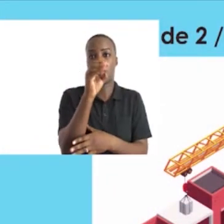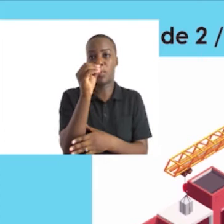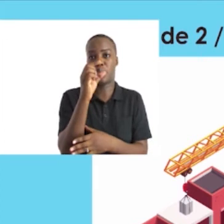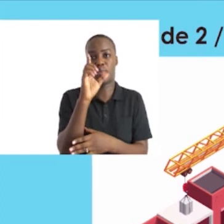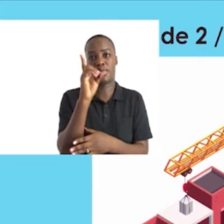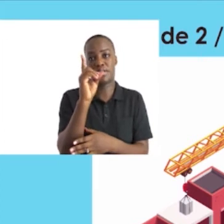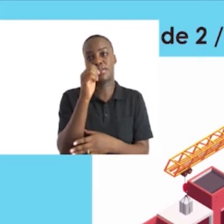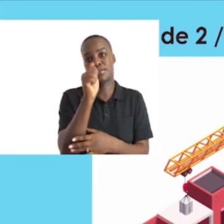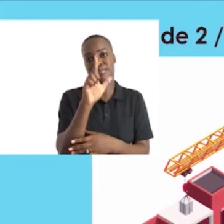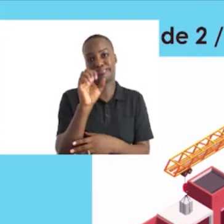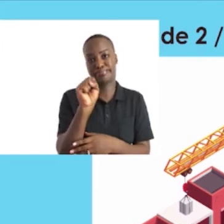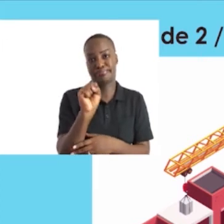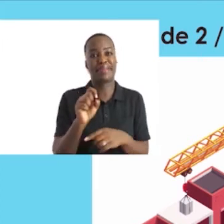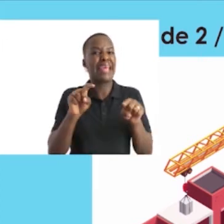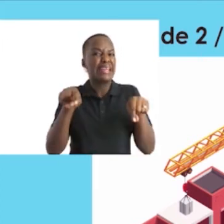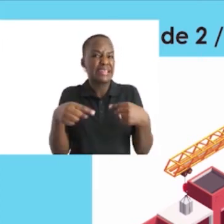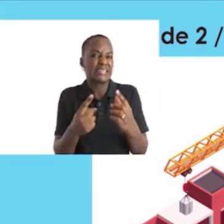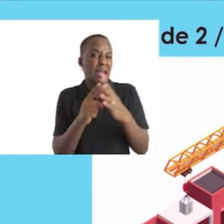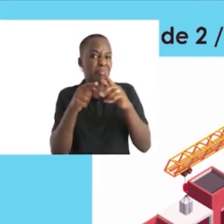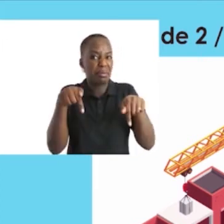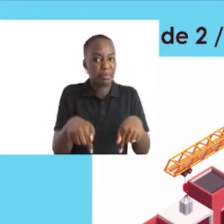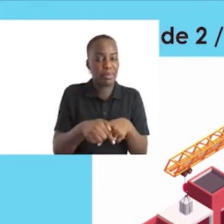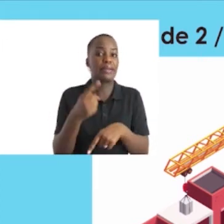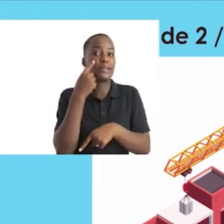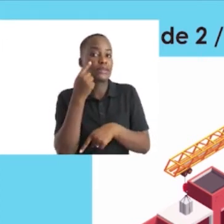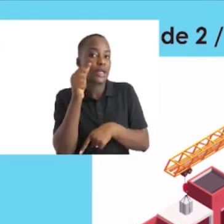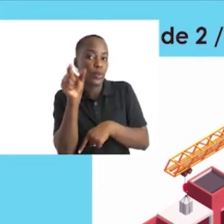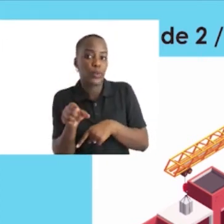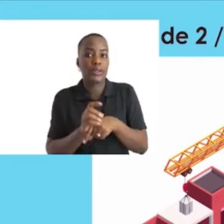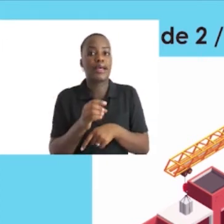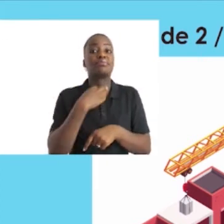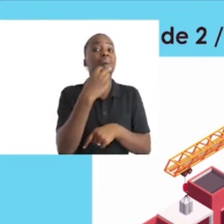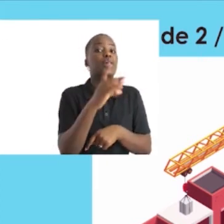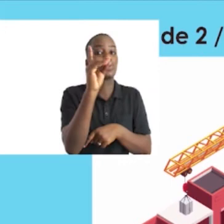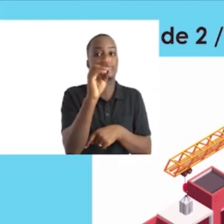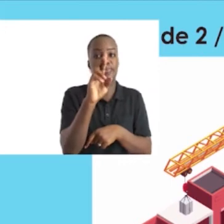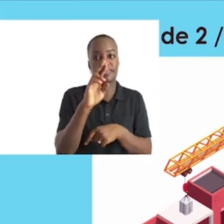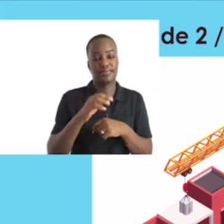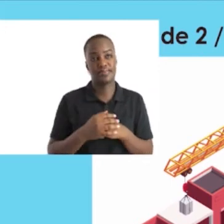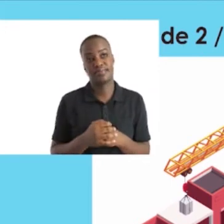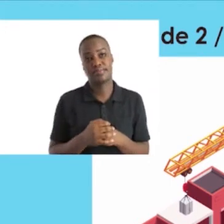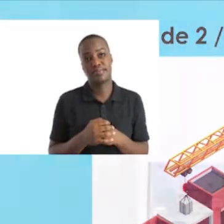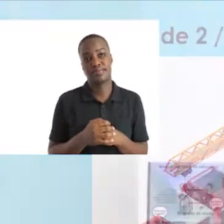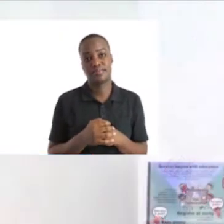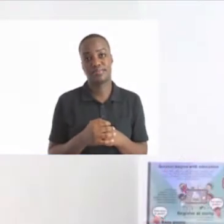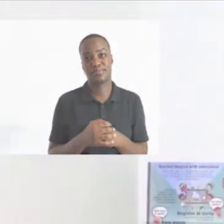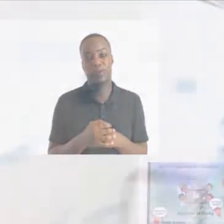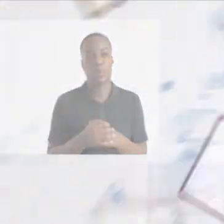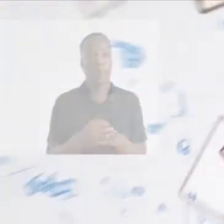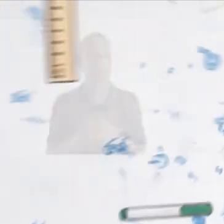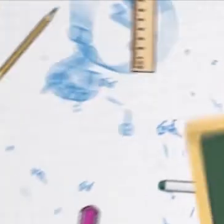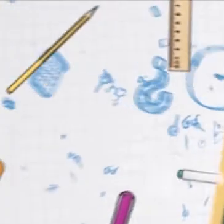is models, simple present tense, sight words, and the sound dr.